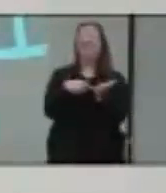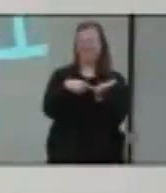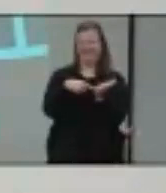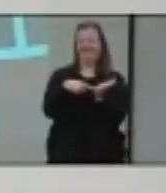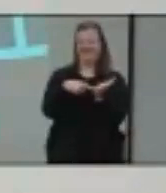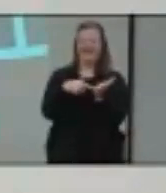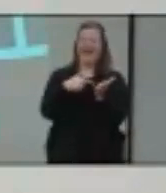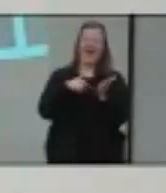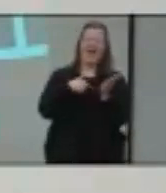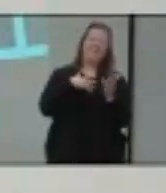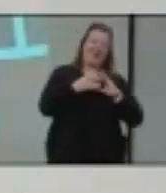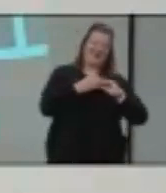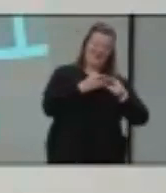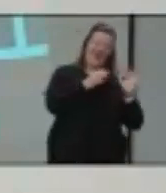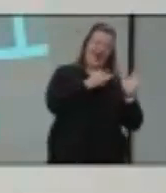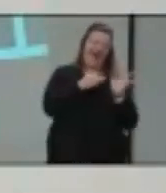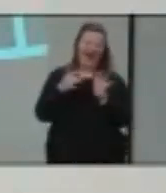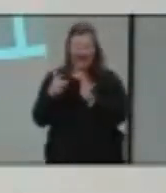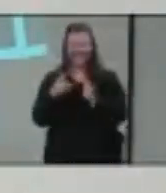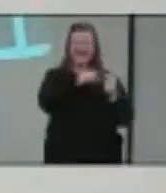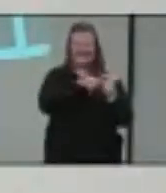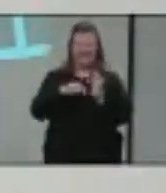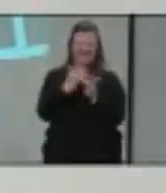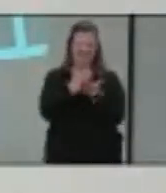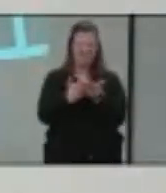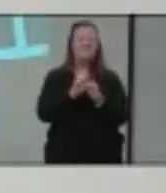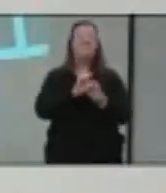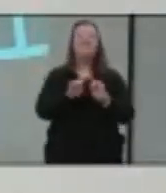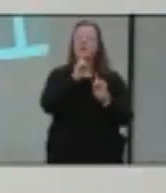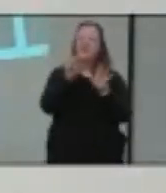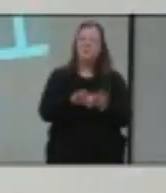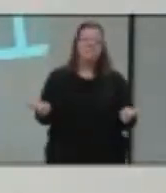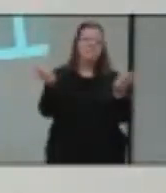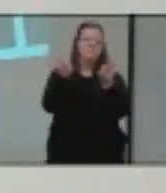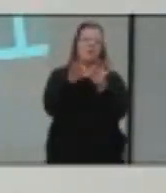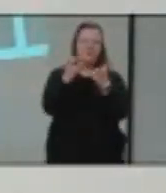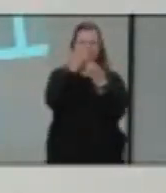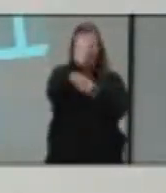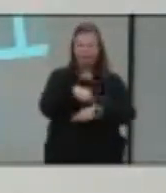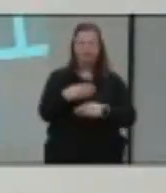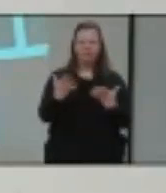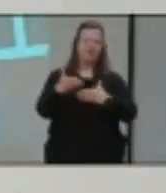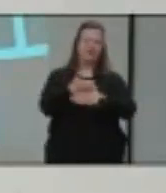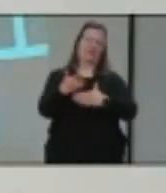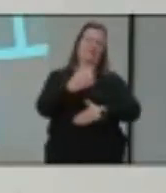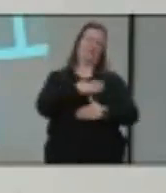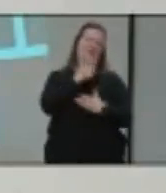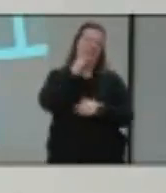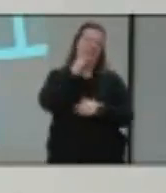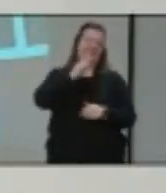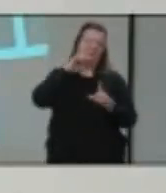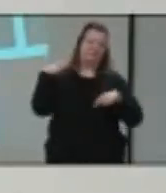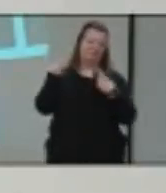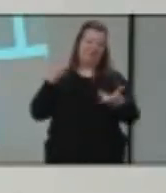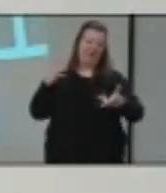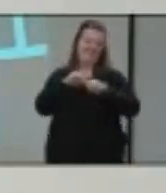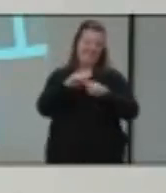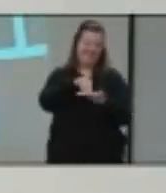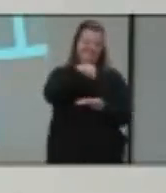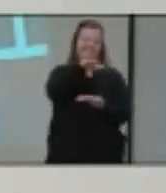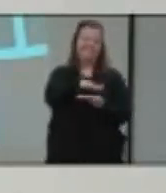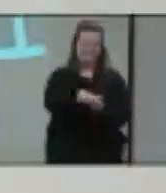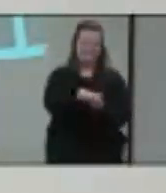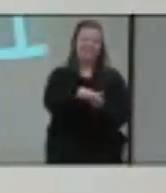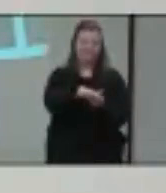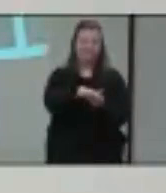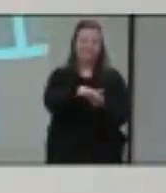I skipped ahead a little bit, I know, but it was important for me to share the experiences that I had as a